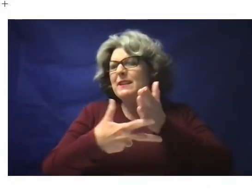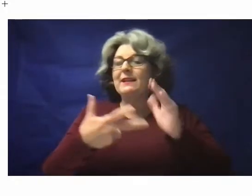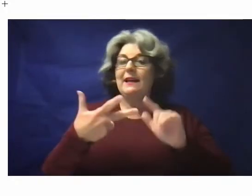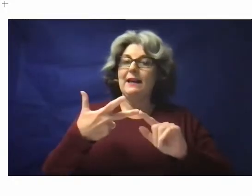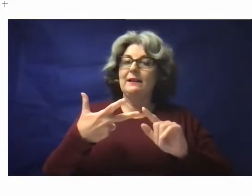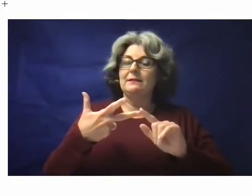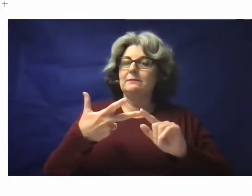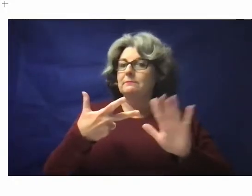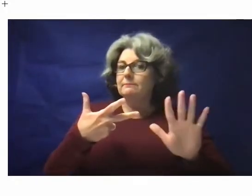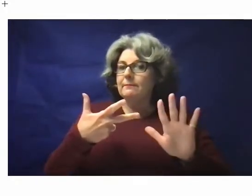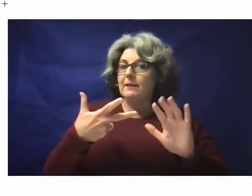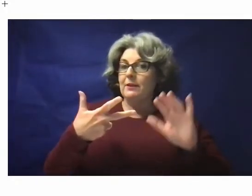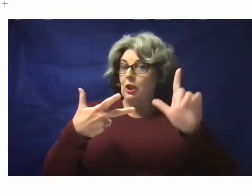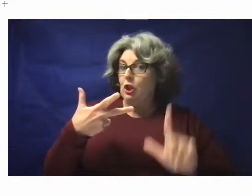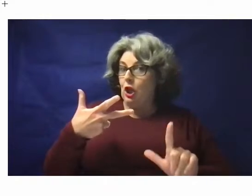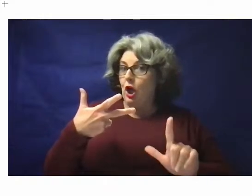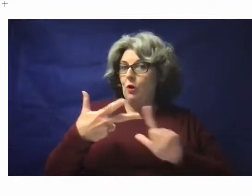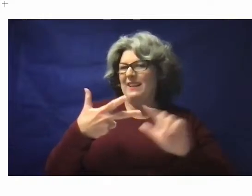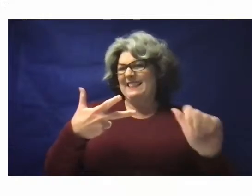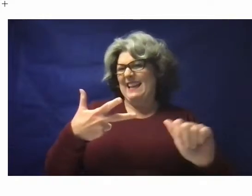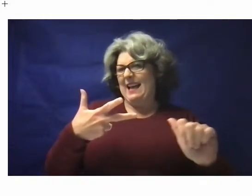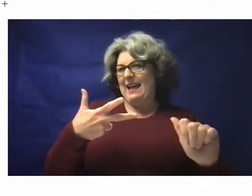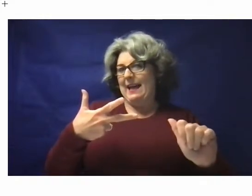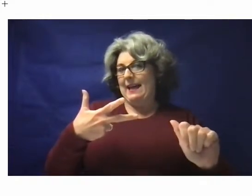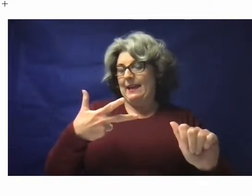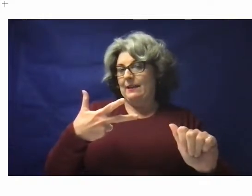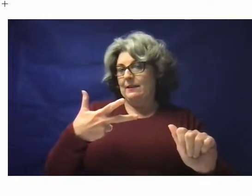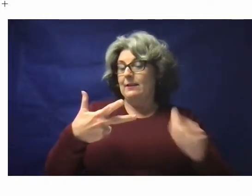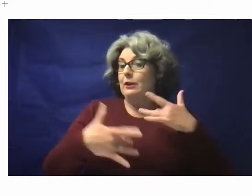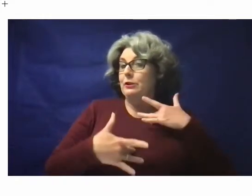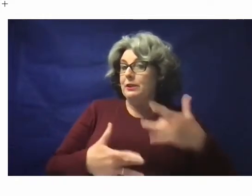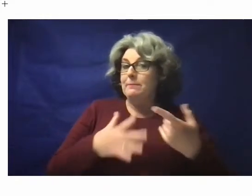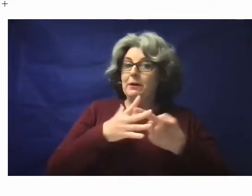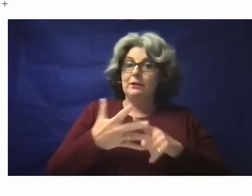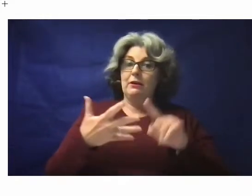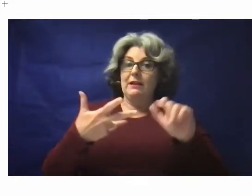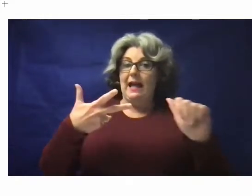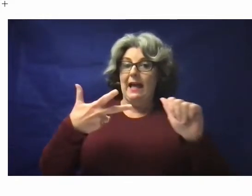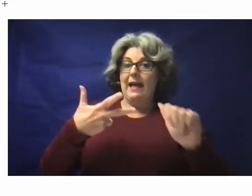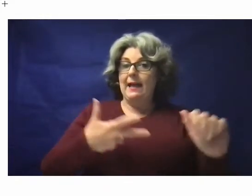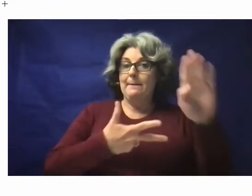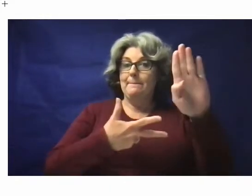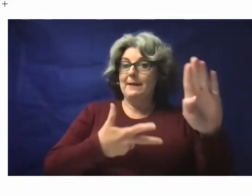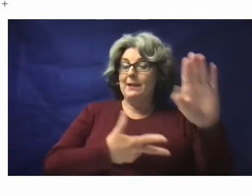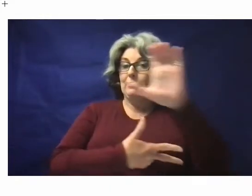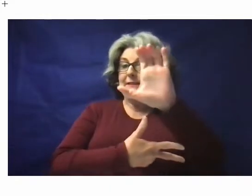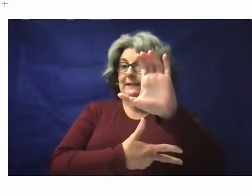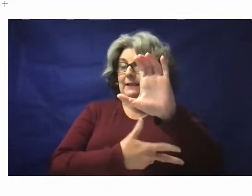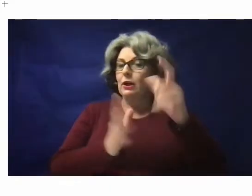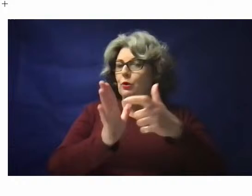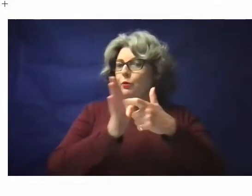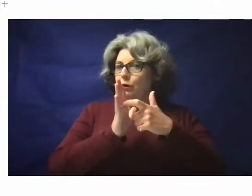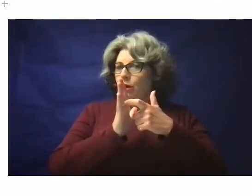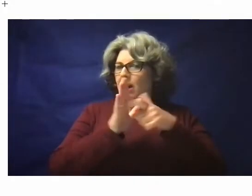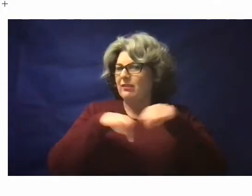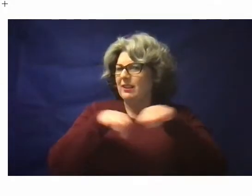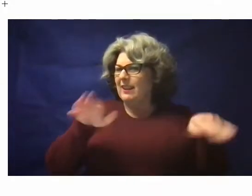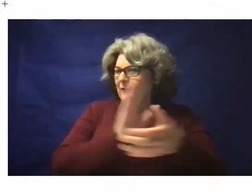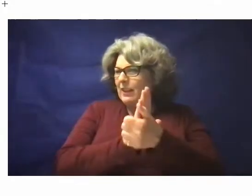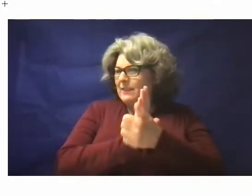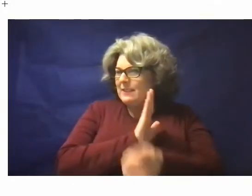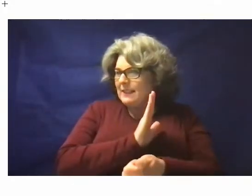the lowest level is A. You will typically see 3 letters which indicate the skill level required in